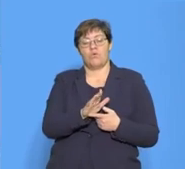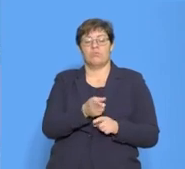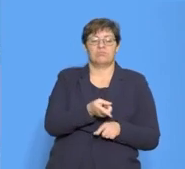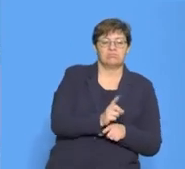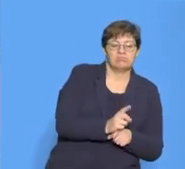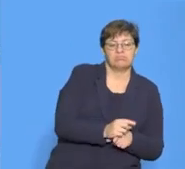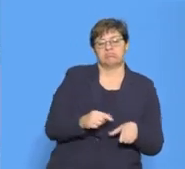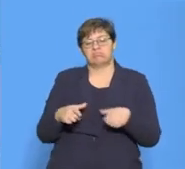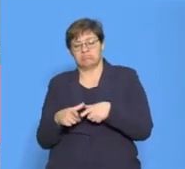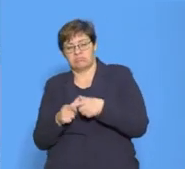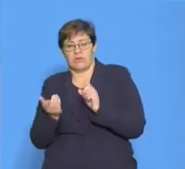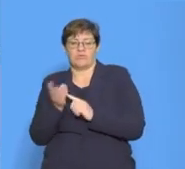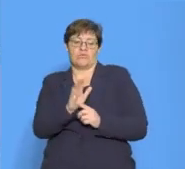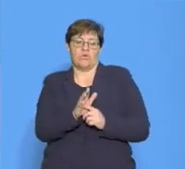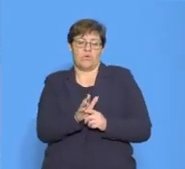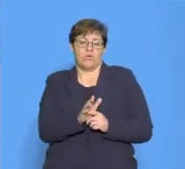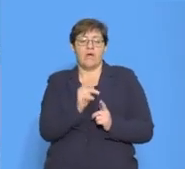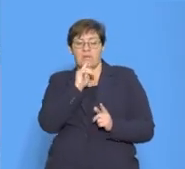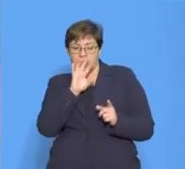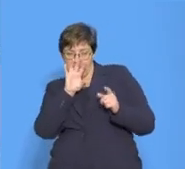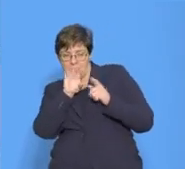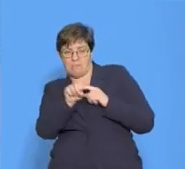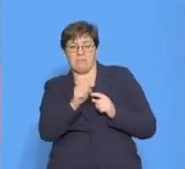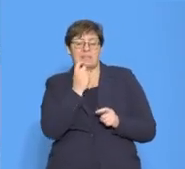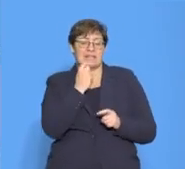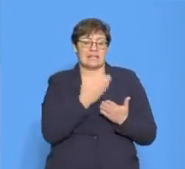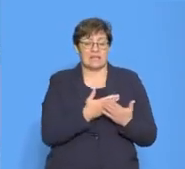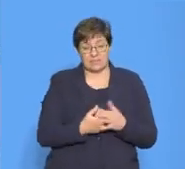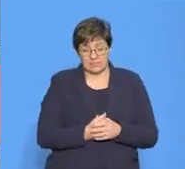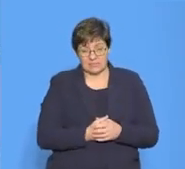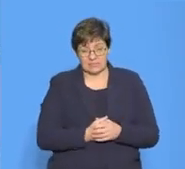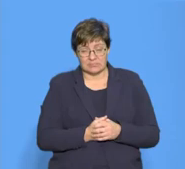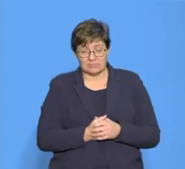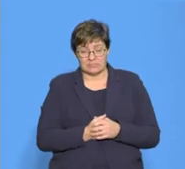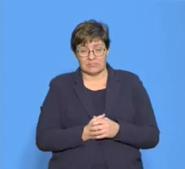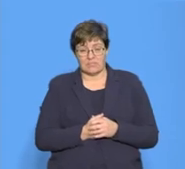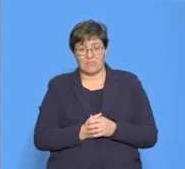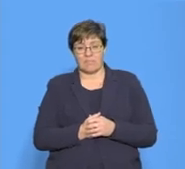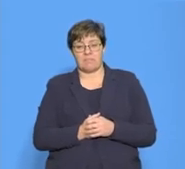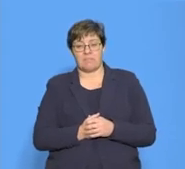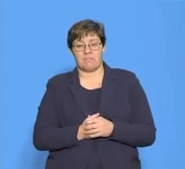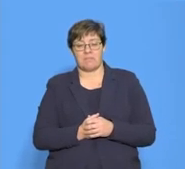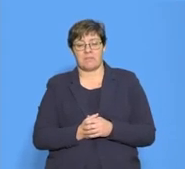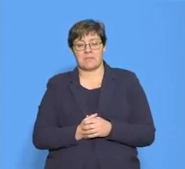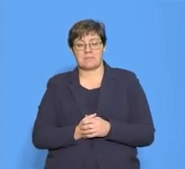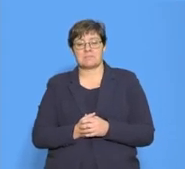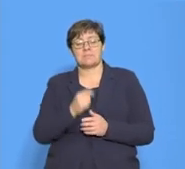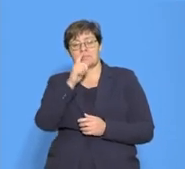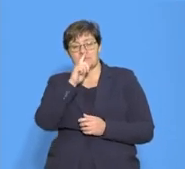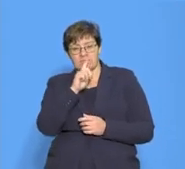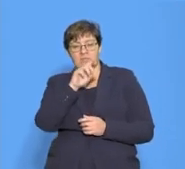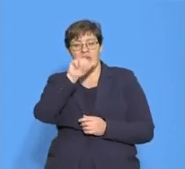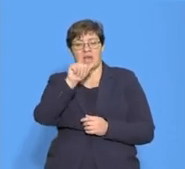and organisms then would be able to find a mate. All right, so let's have a look at